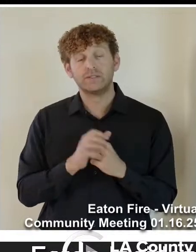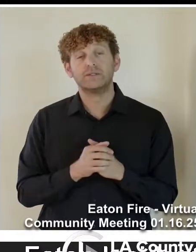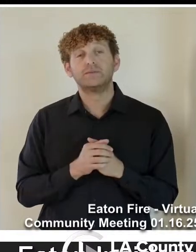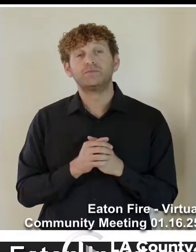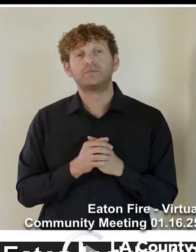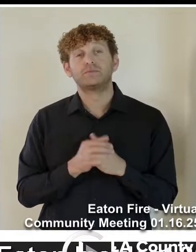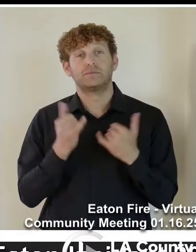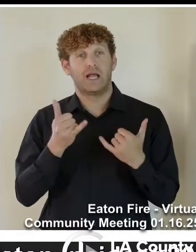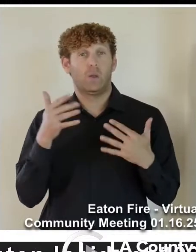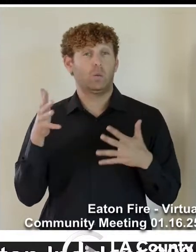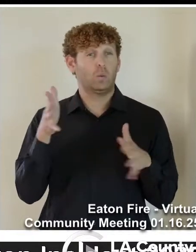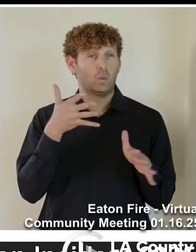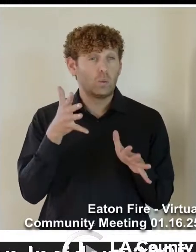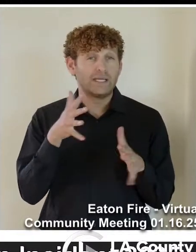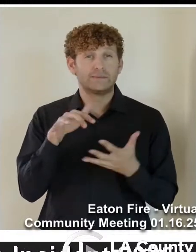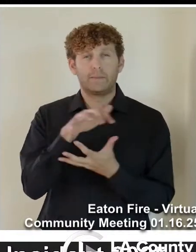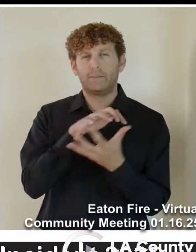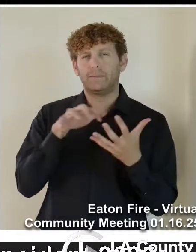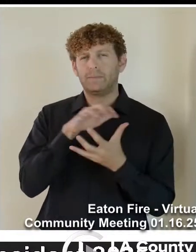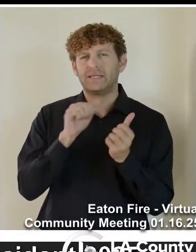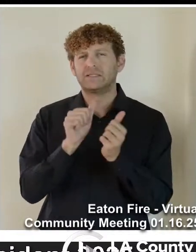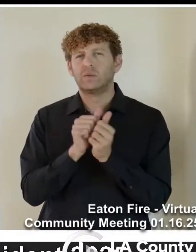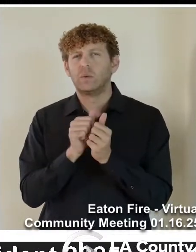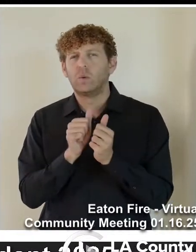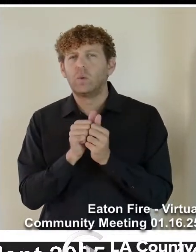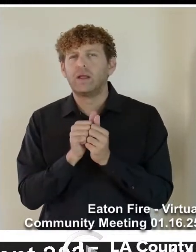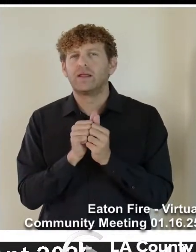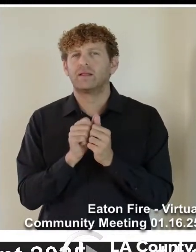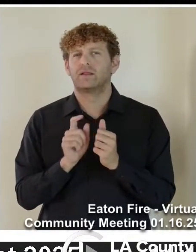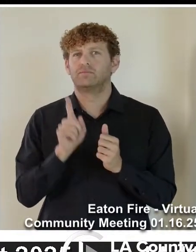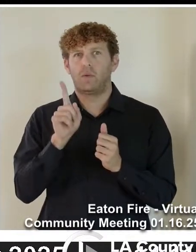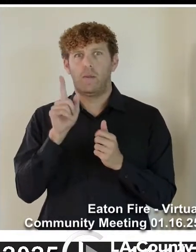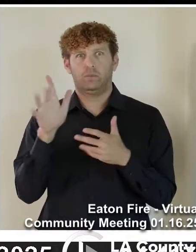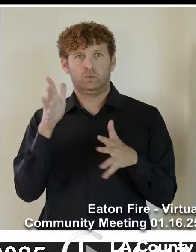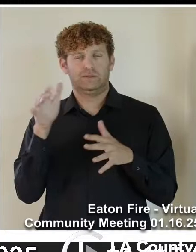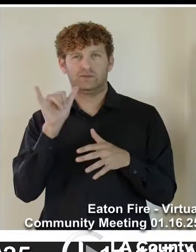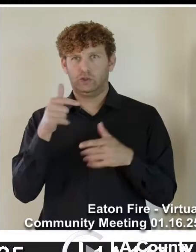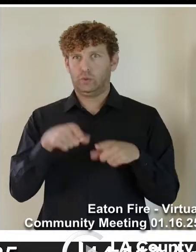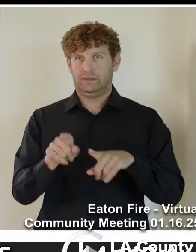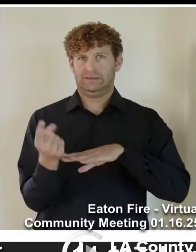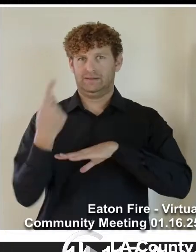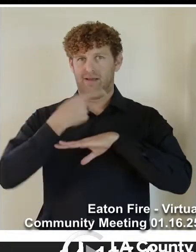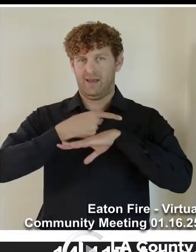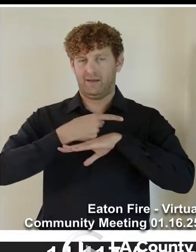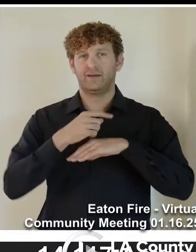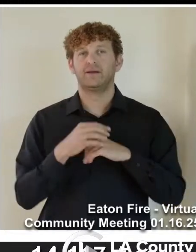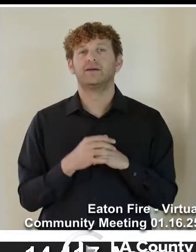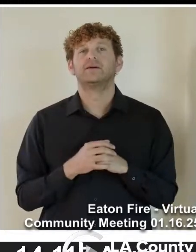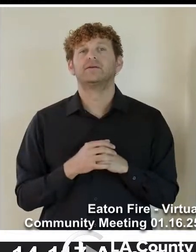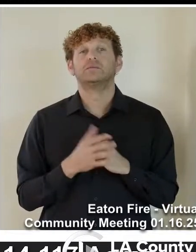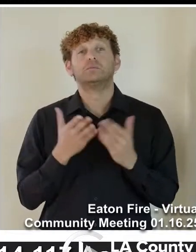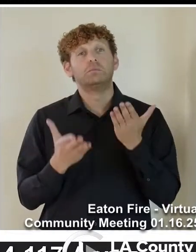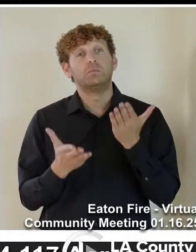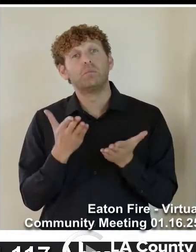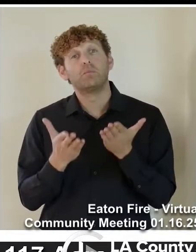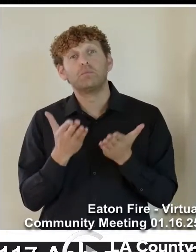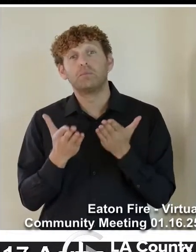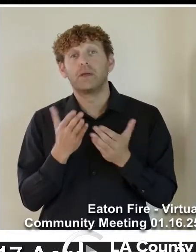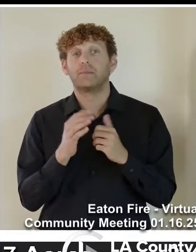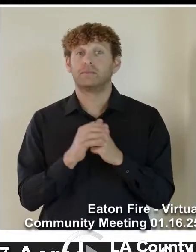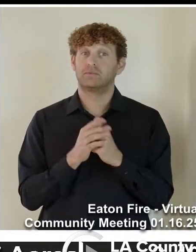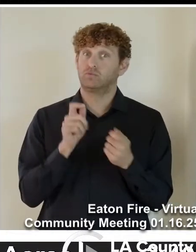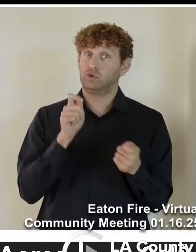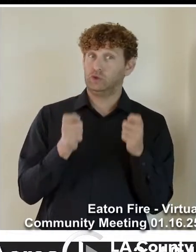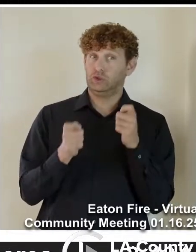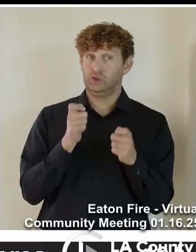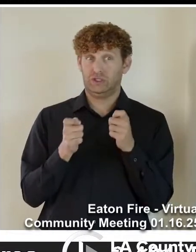the day. That'll focus the wind in some different drainages that it hasn't seen, so that might cause some slight upticks in activity if the places